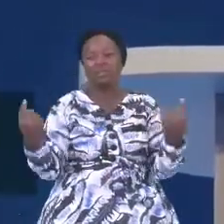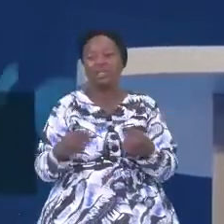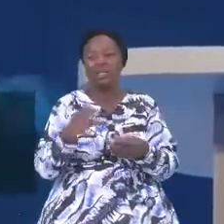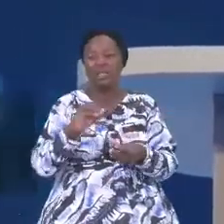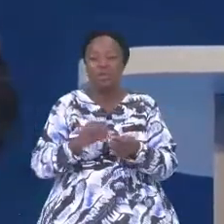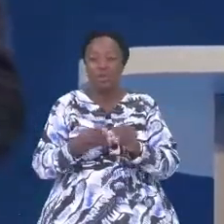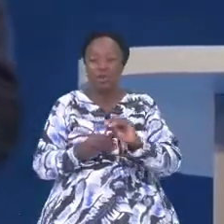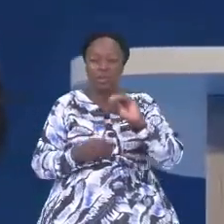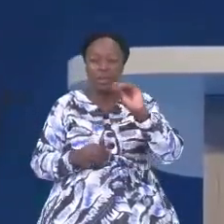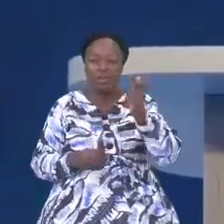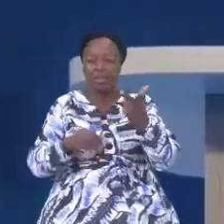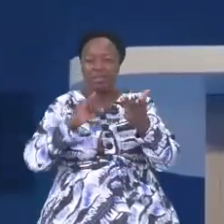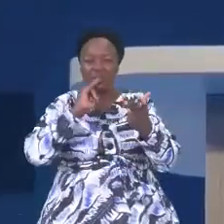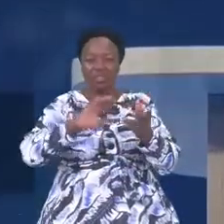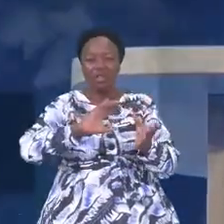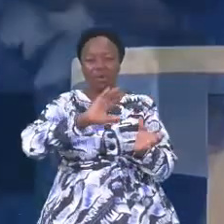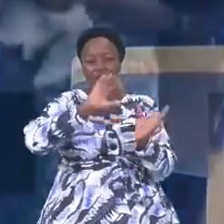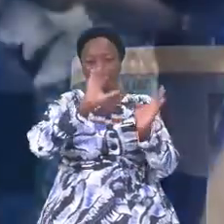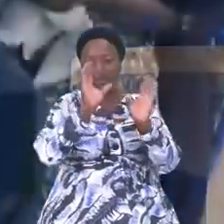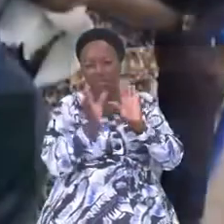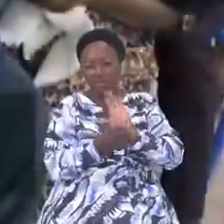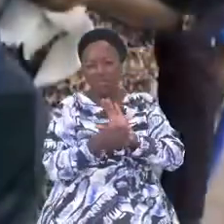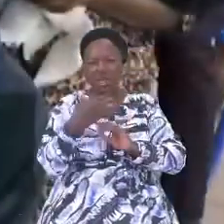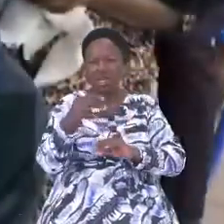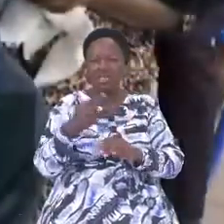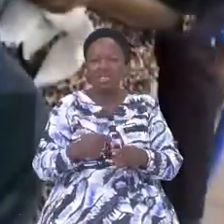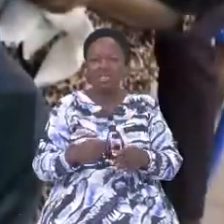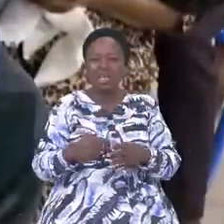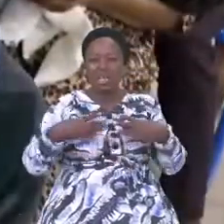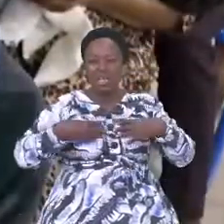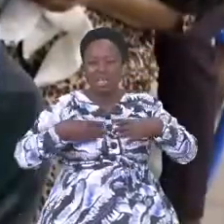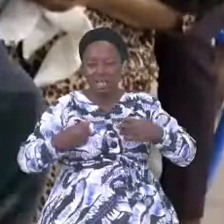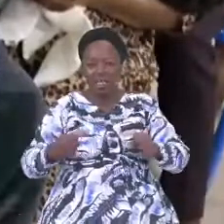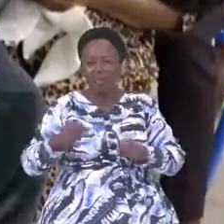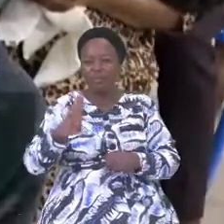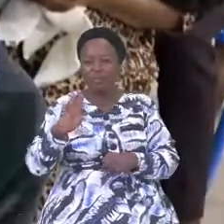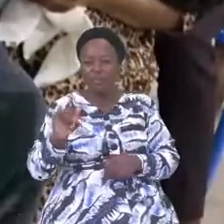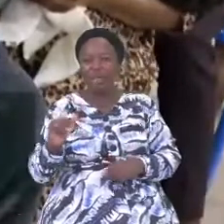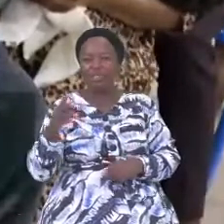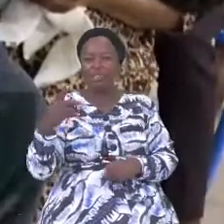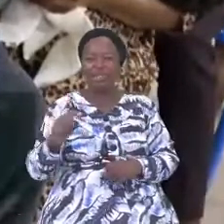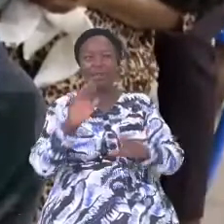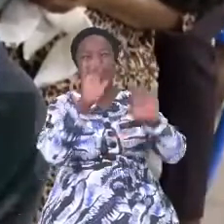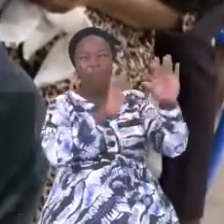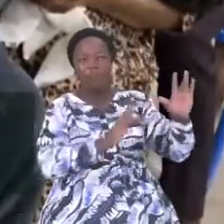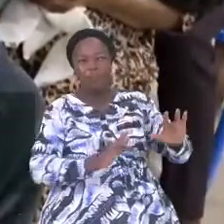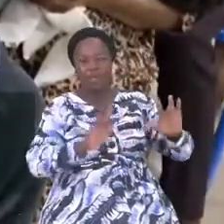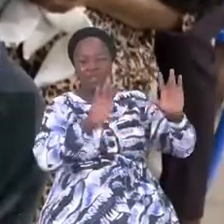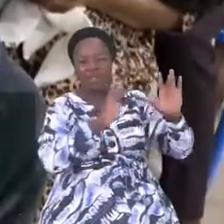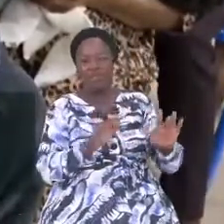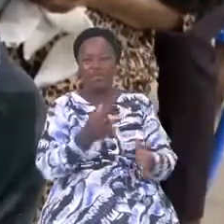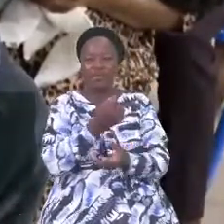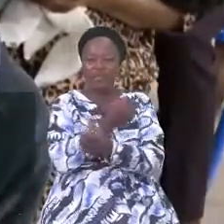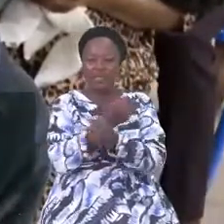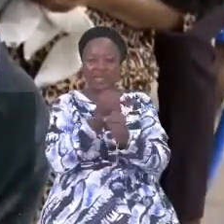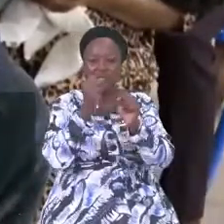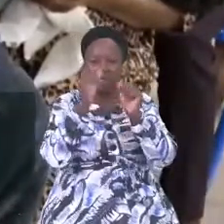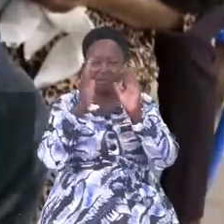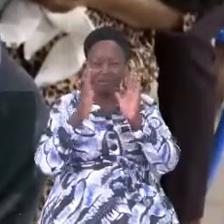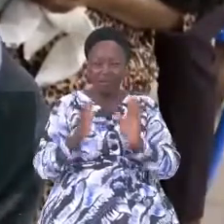the conversion and the cure by the merciful Savior.